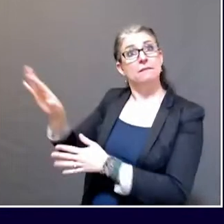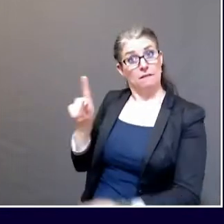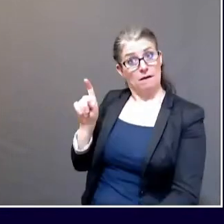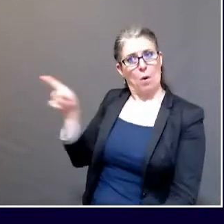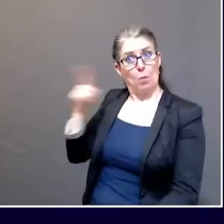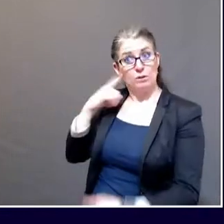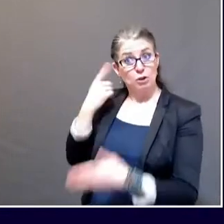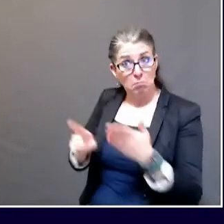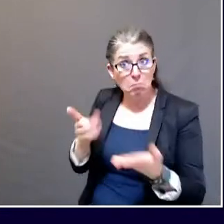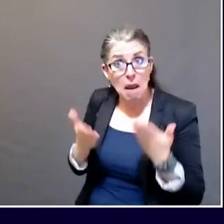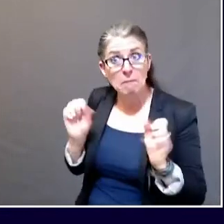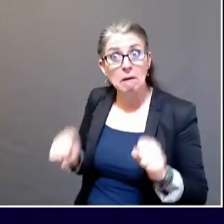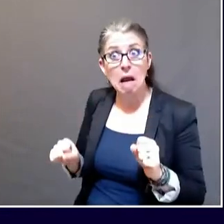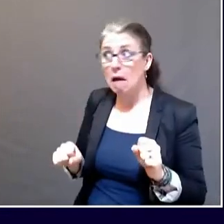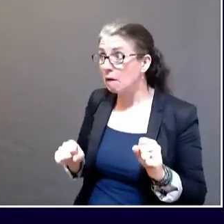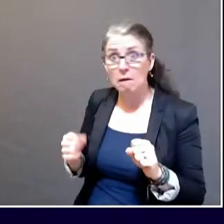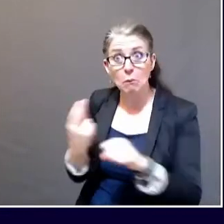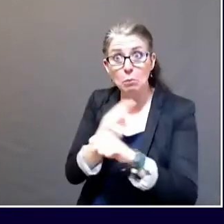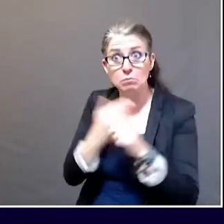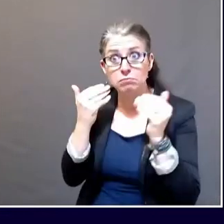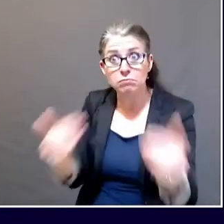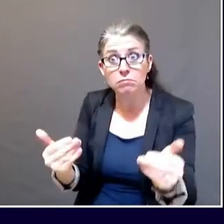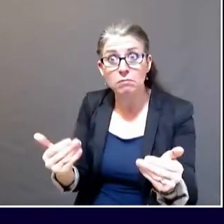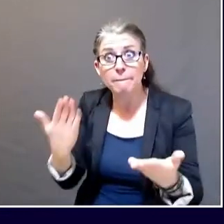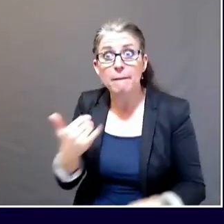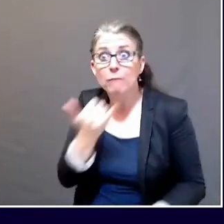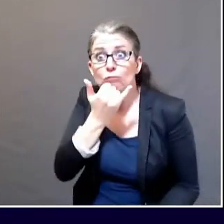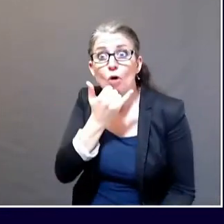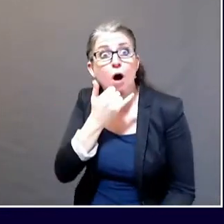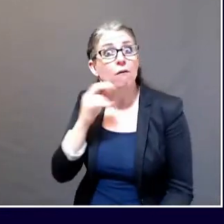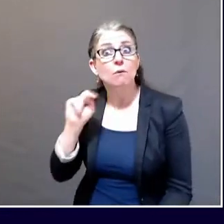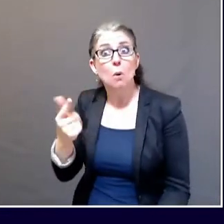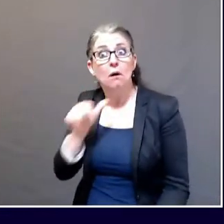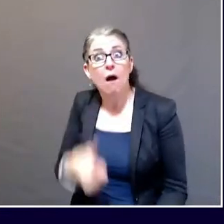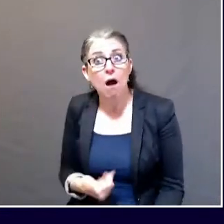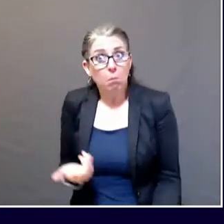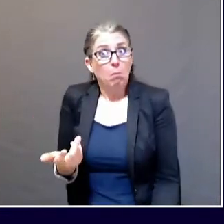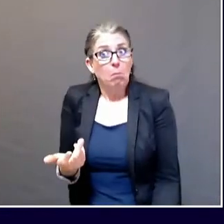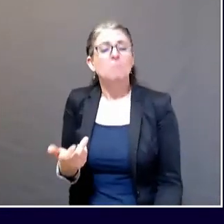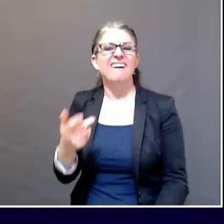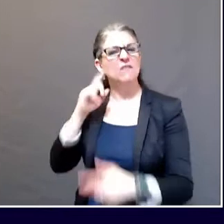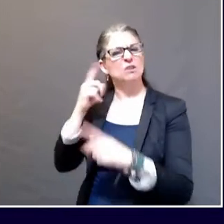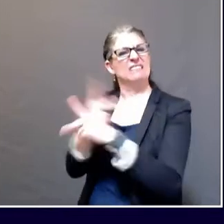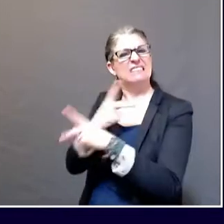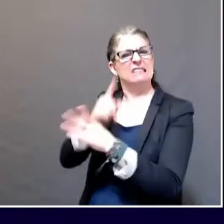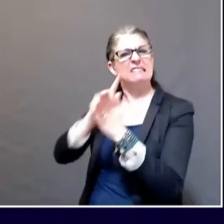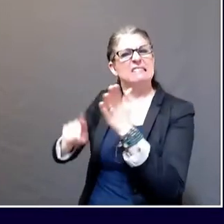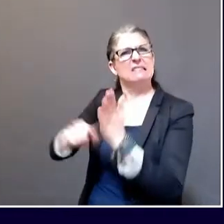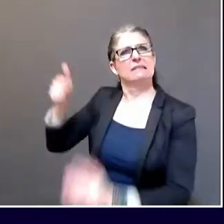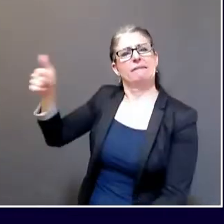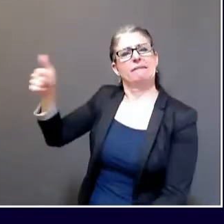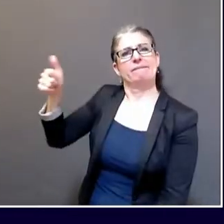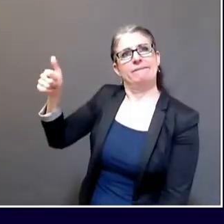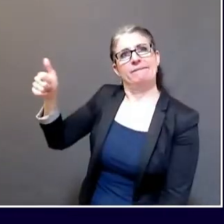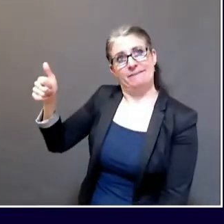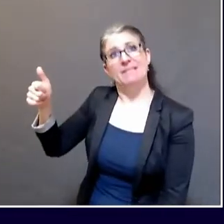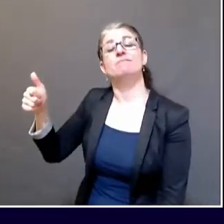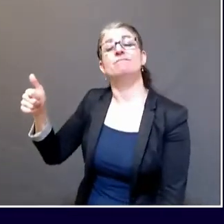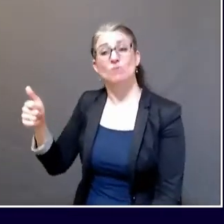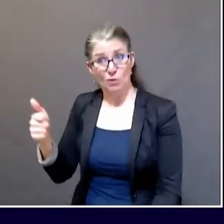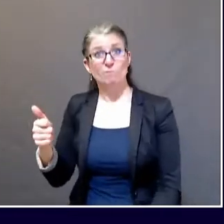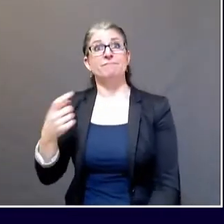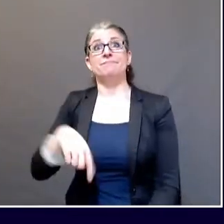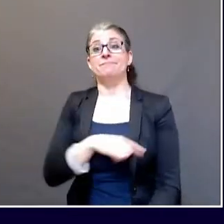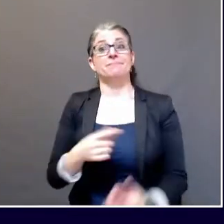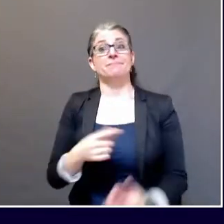Some doses have already been delivered, others will be delivered tomorrow. Our goal among all of this is